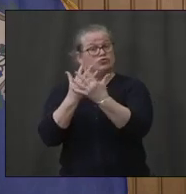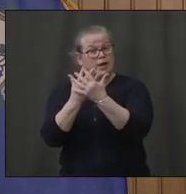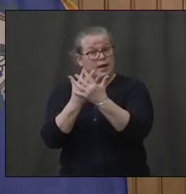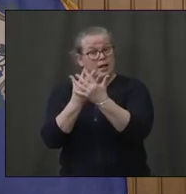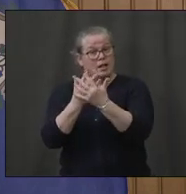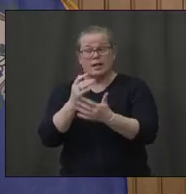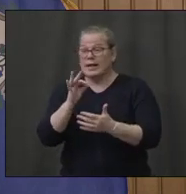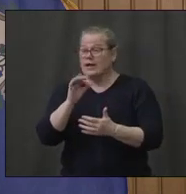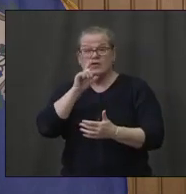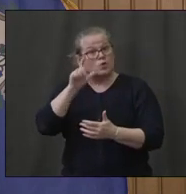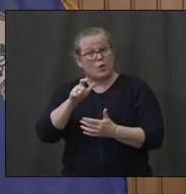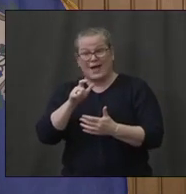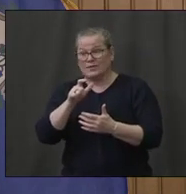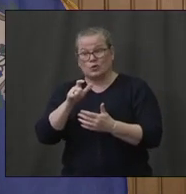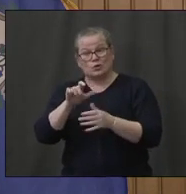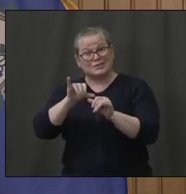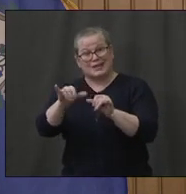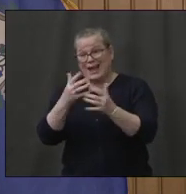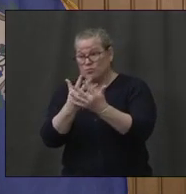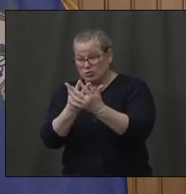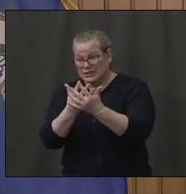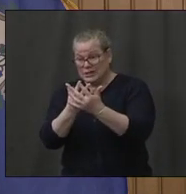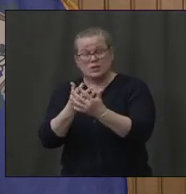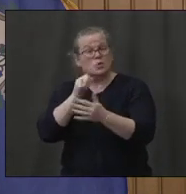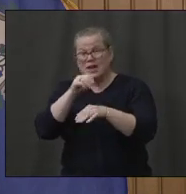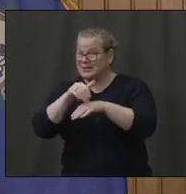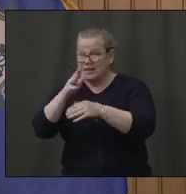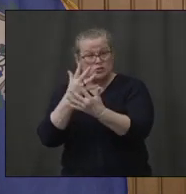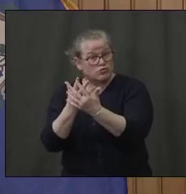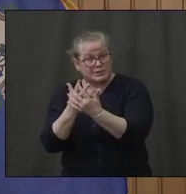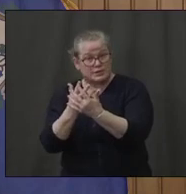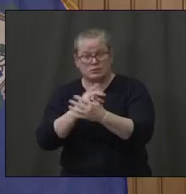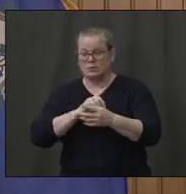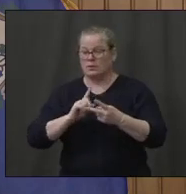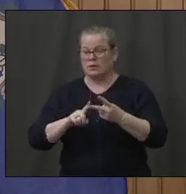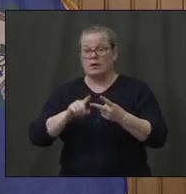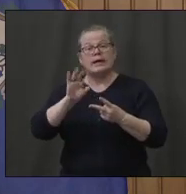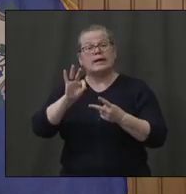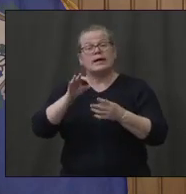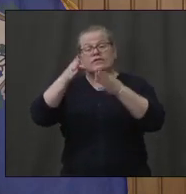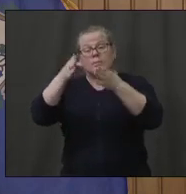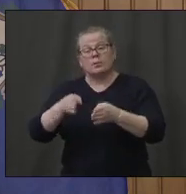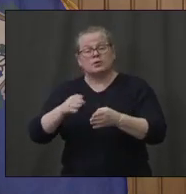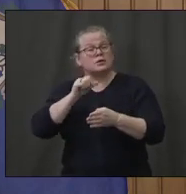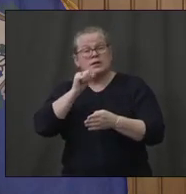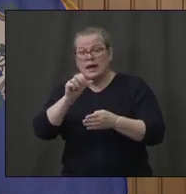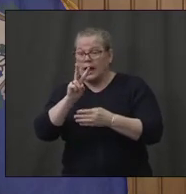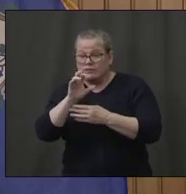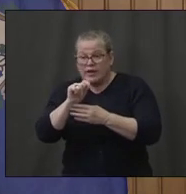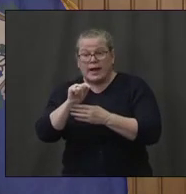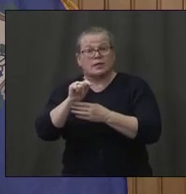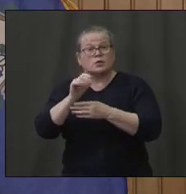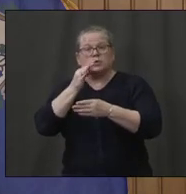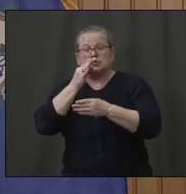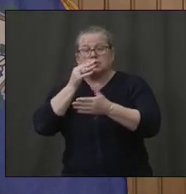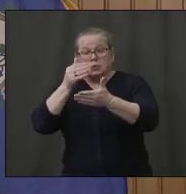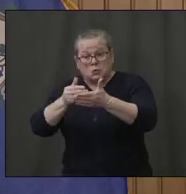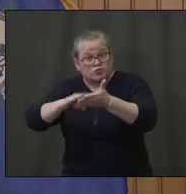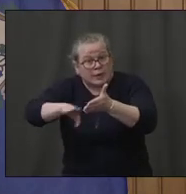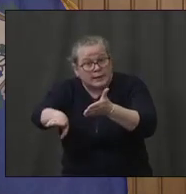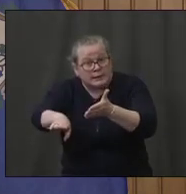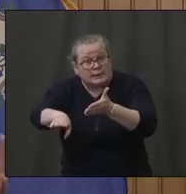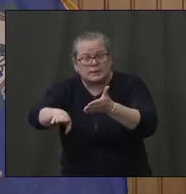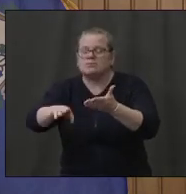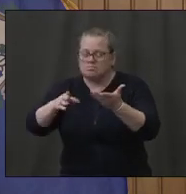doesn't have to be in prison is not being sent to prison. Anybody who's nonviolent or ready to be released, or we're soon to be ready,